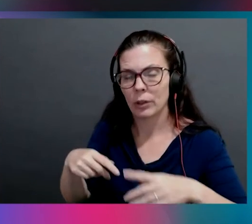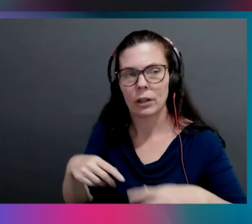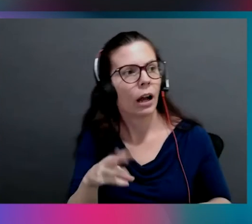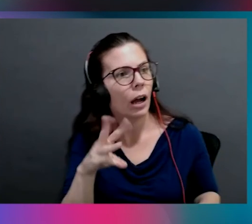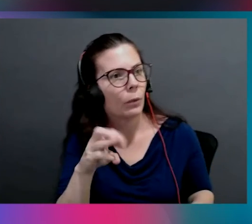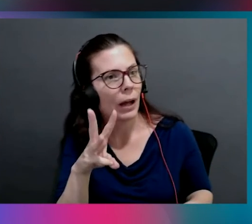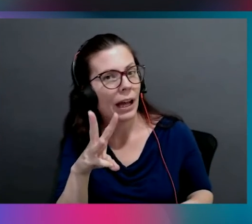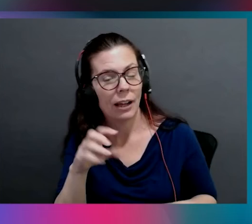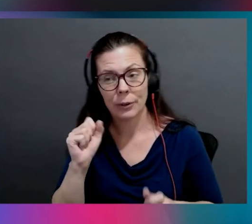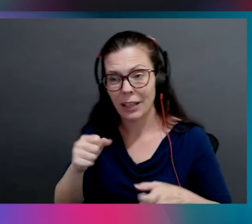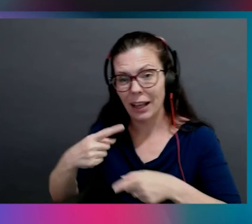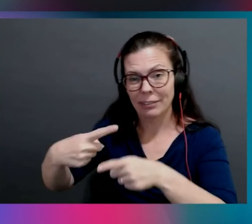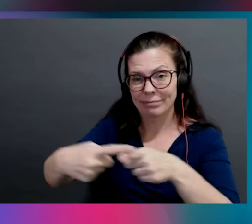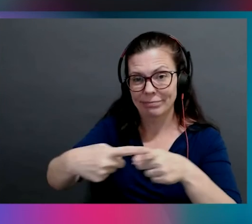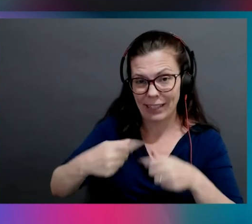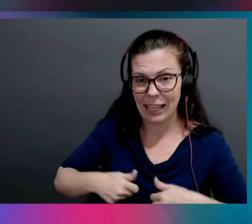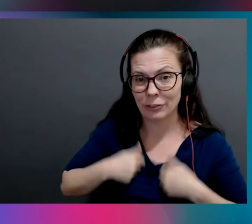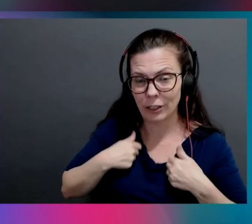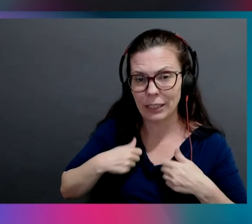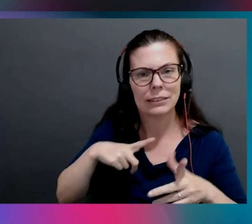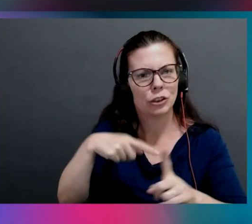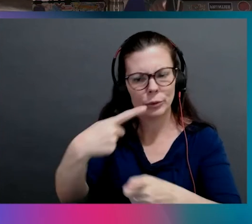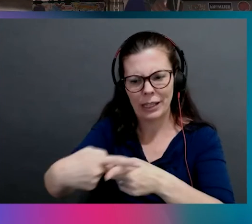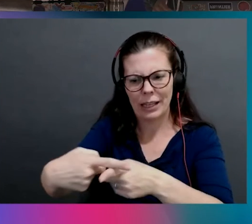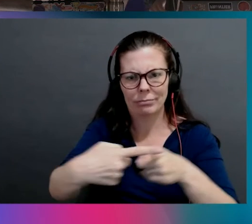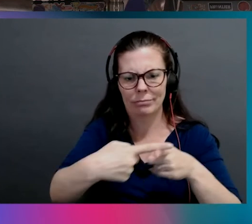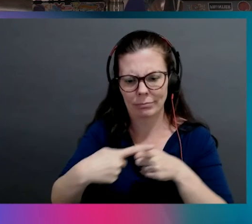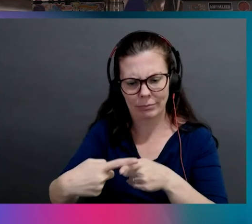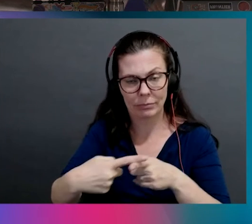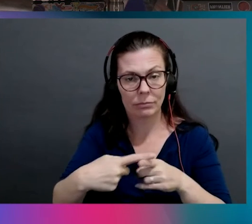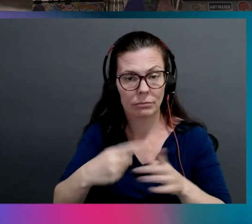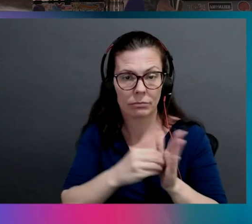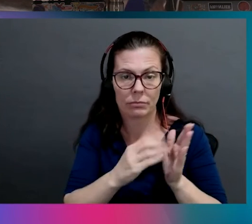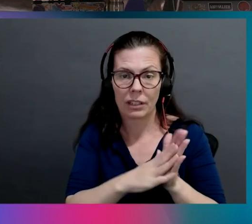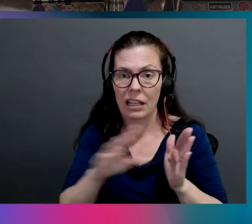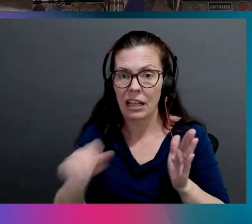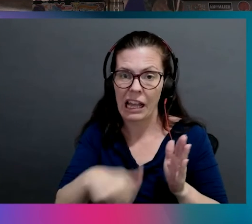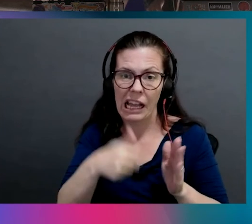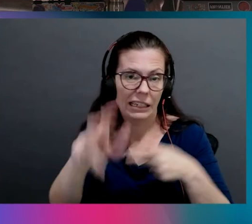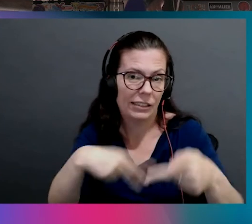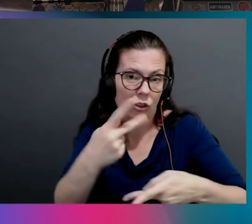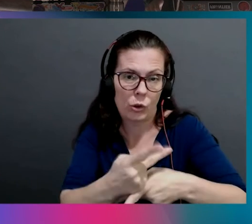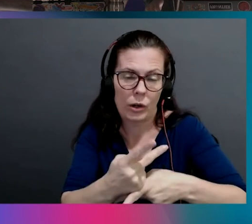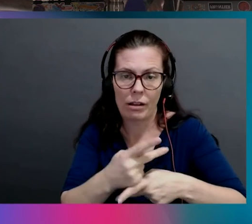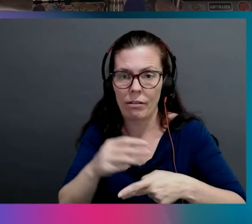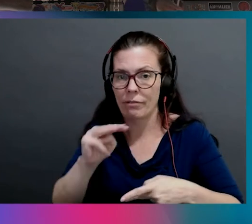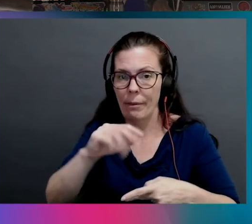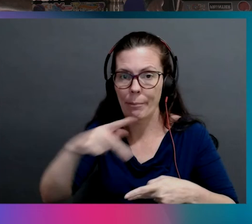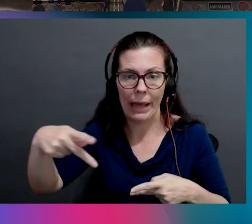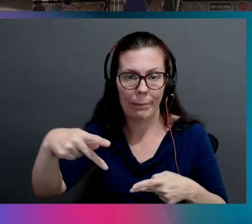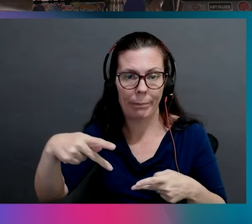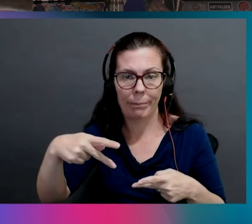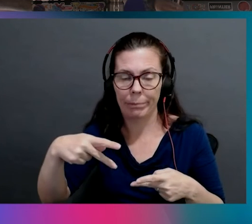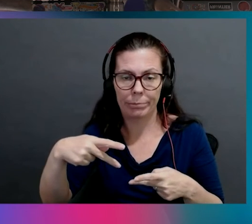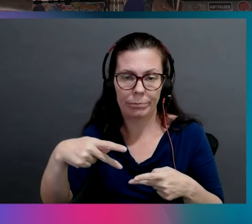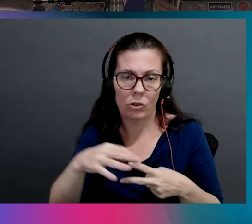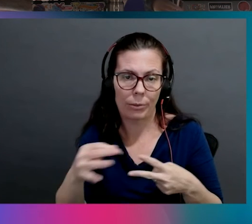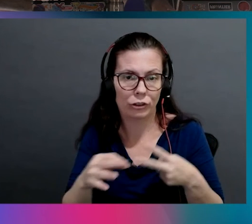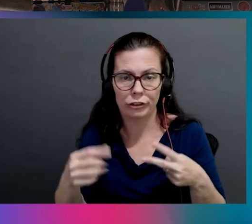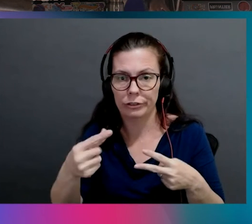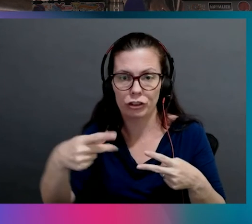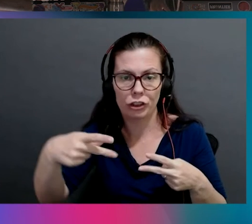path. So you could plug those directly into any sort of mapping solution or GPS solution